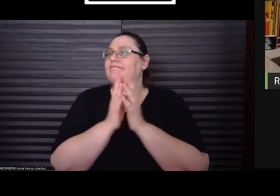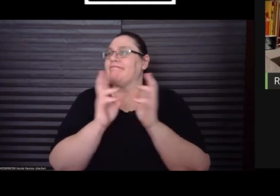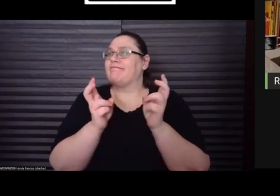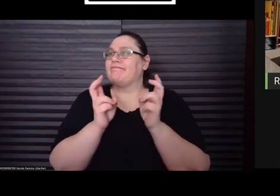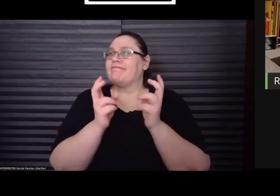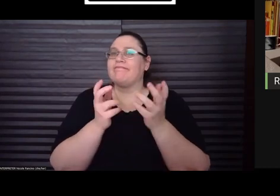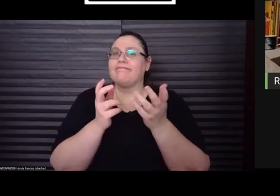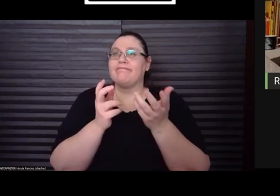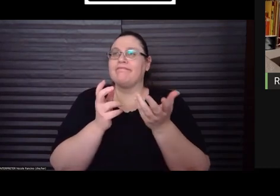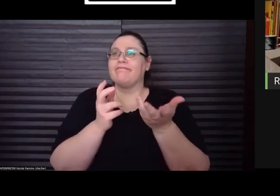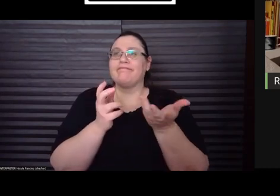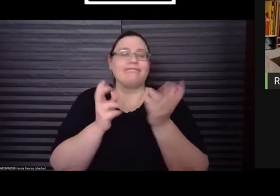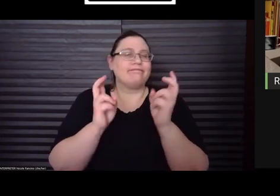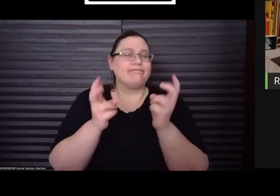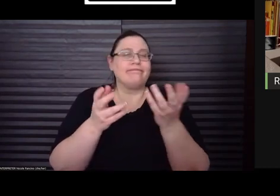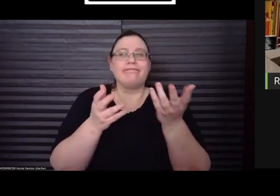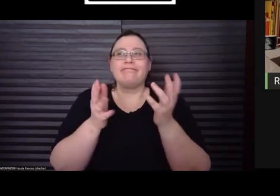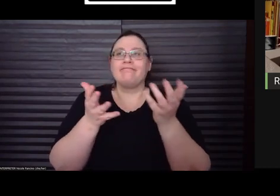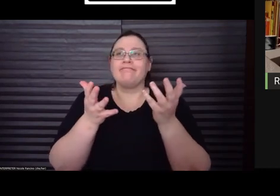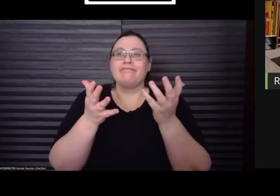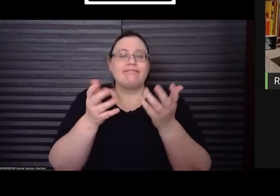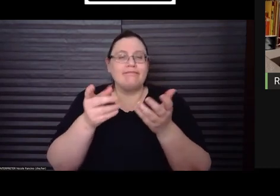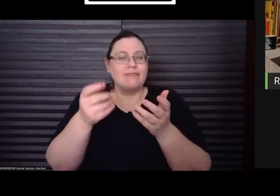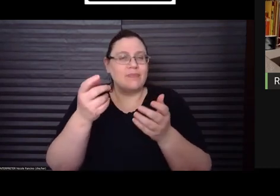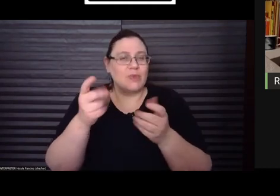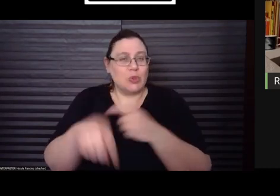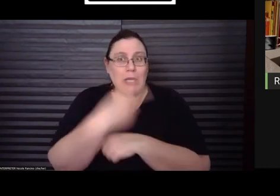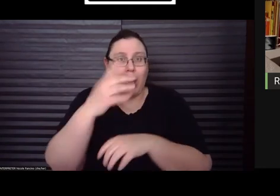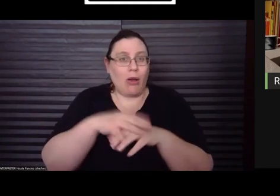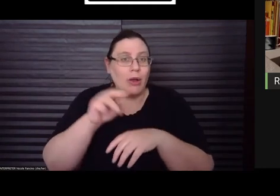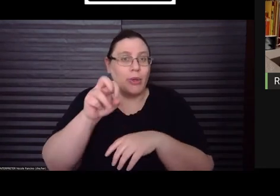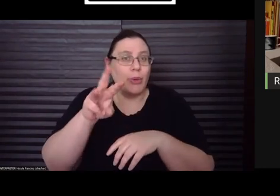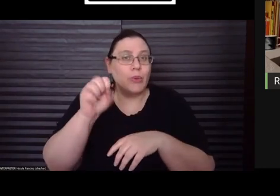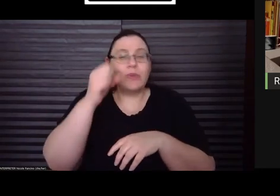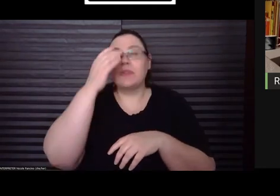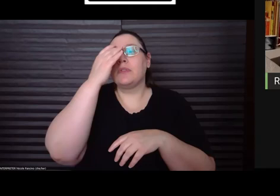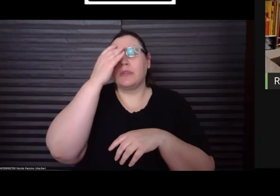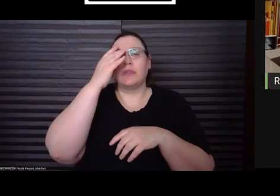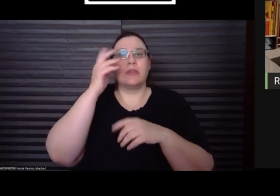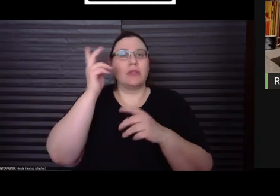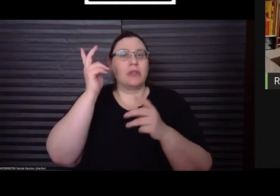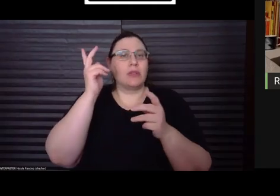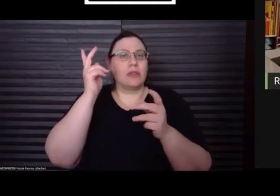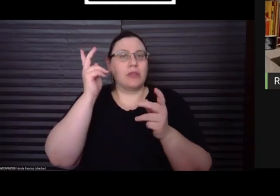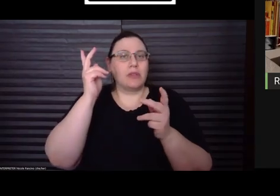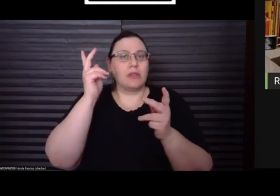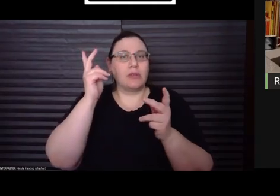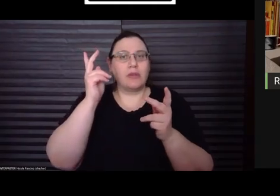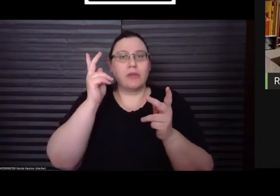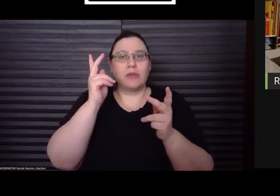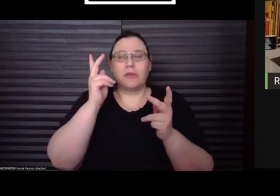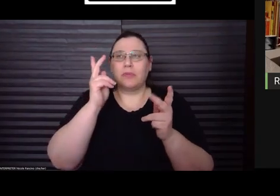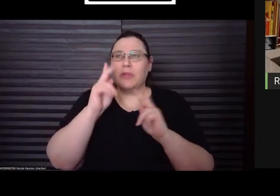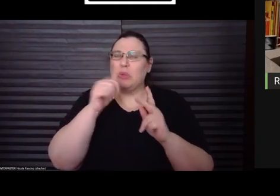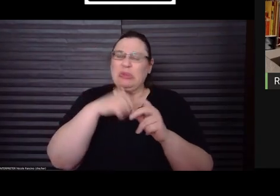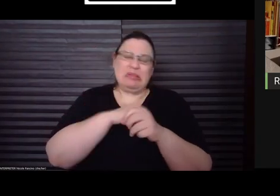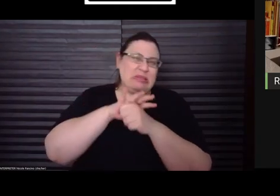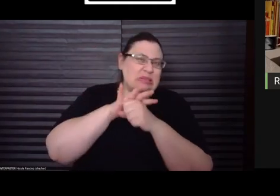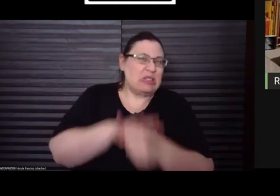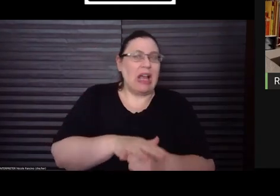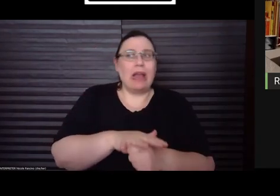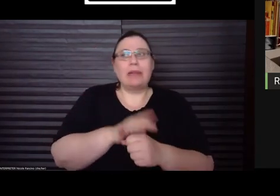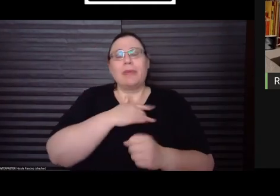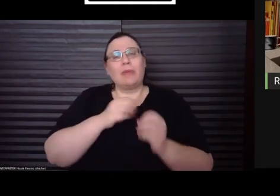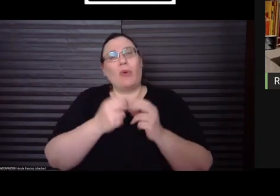you know, like you see sort of in the news today, people under tremendous duress are often kind